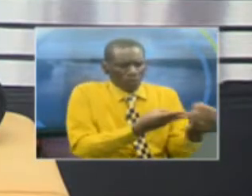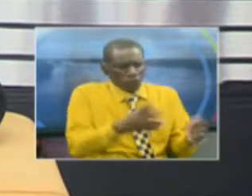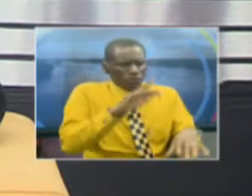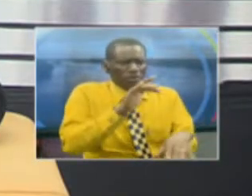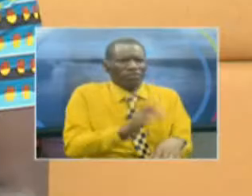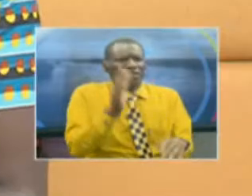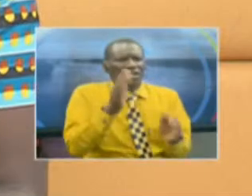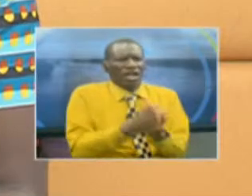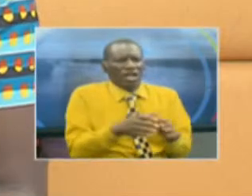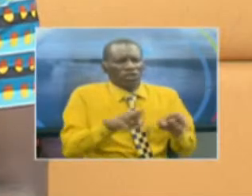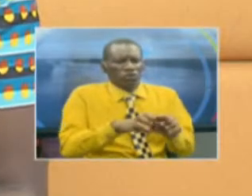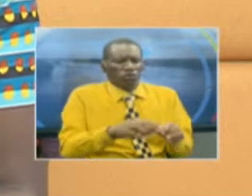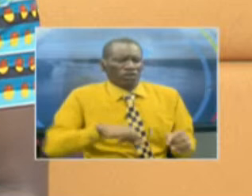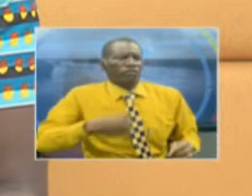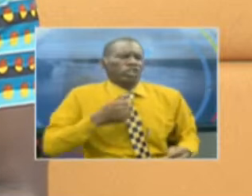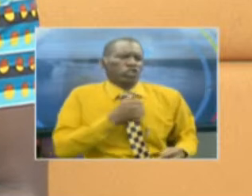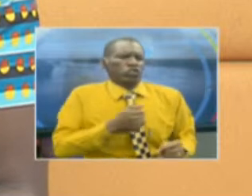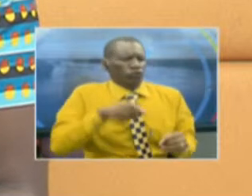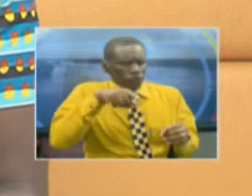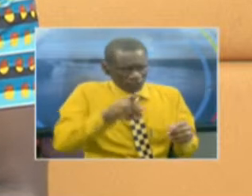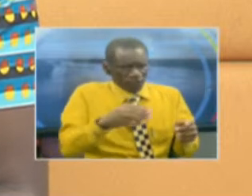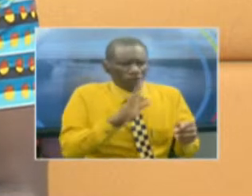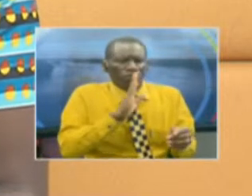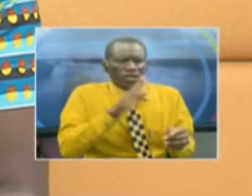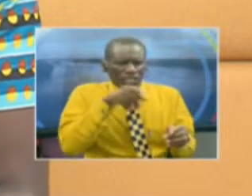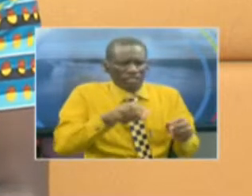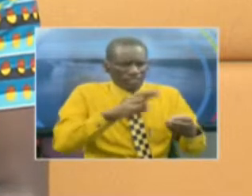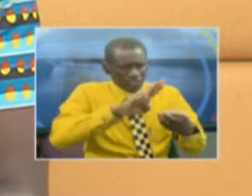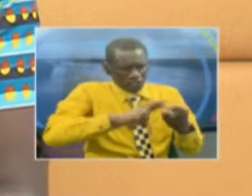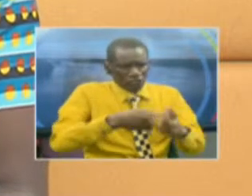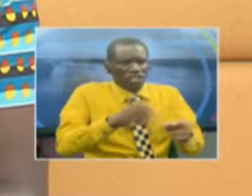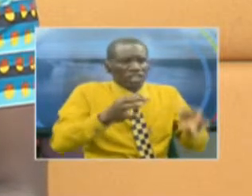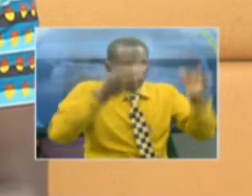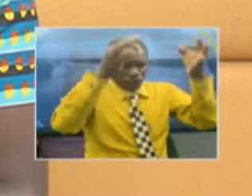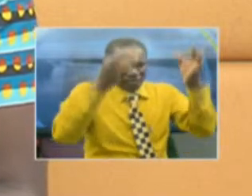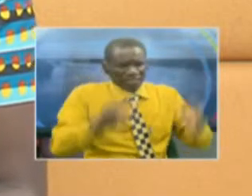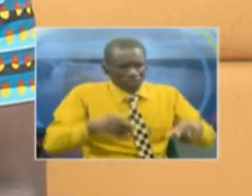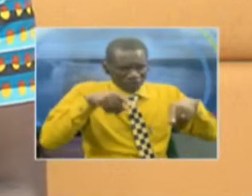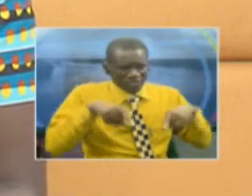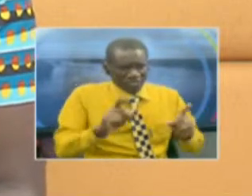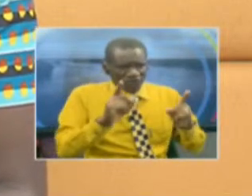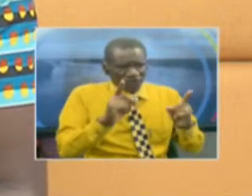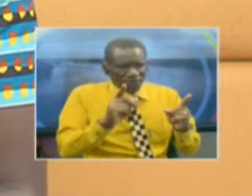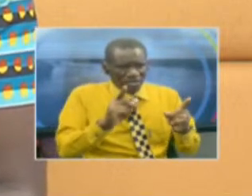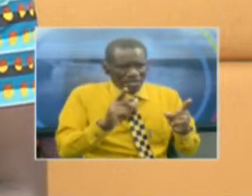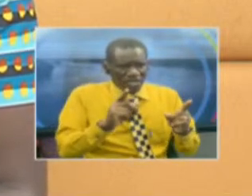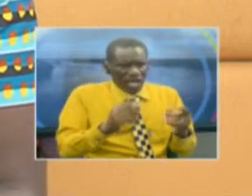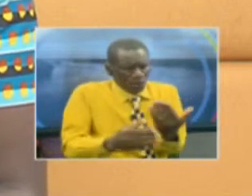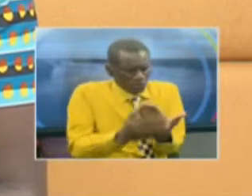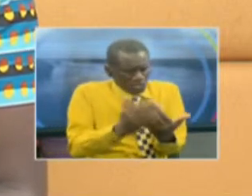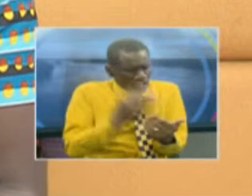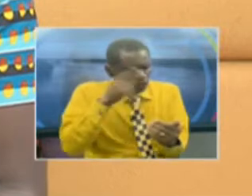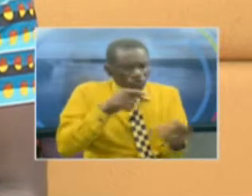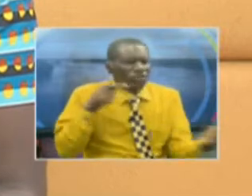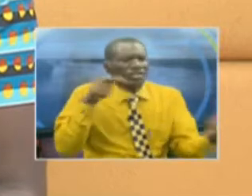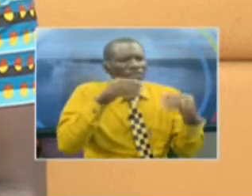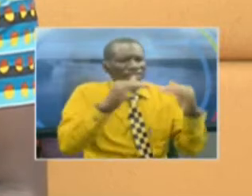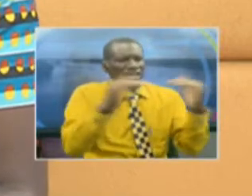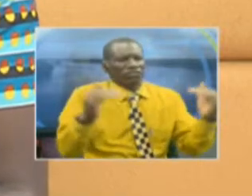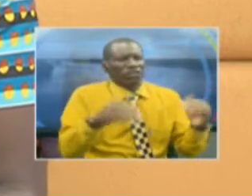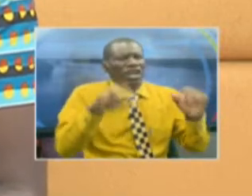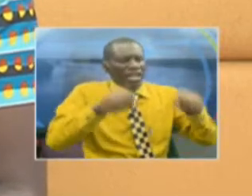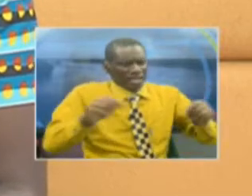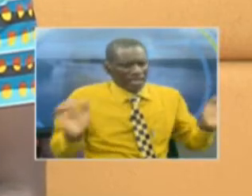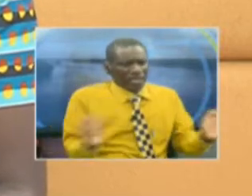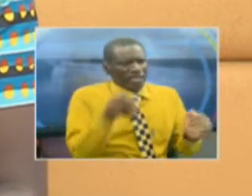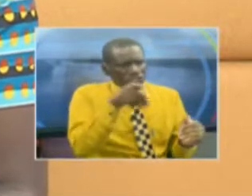feeling sorry for yourself for being in that setup. But if you decide, I am going to give you care to this level because I can encourage